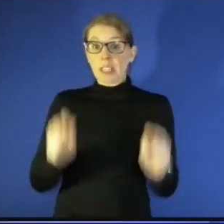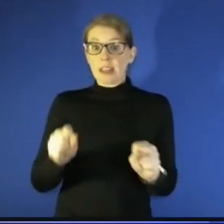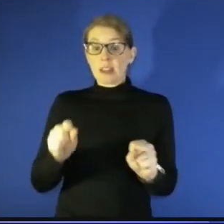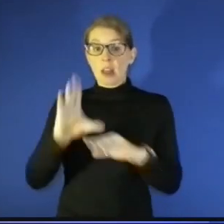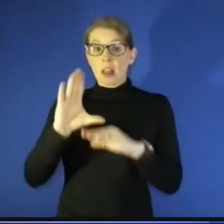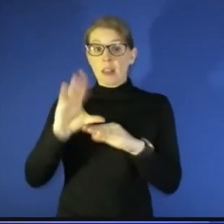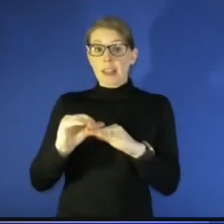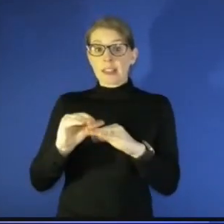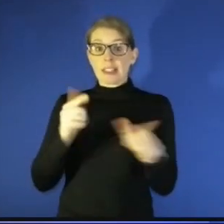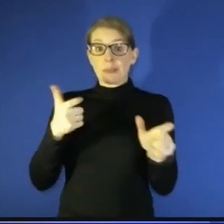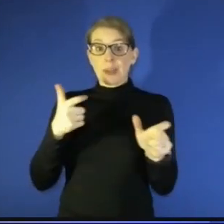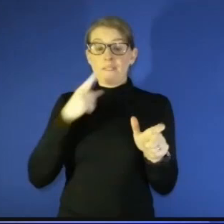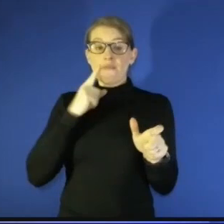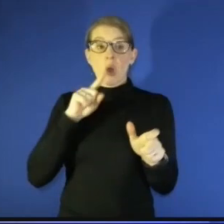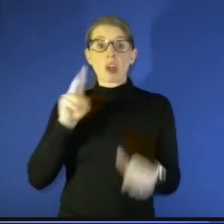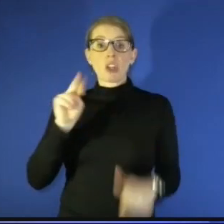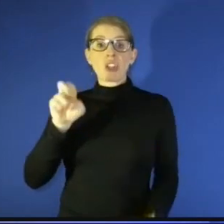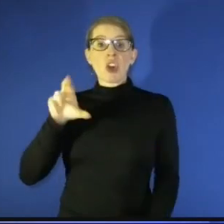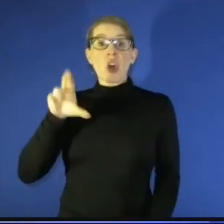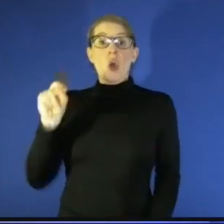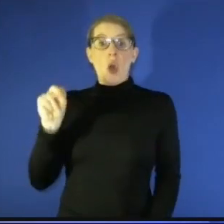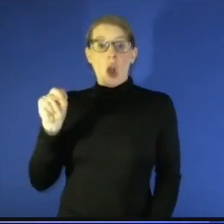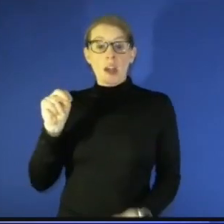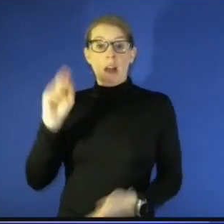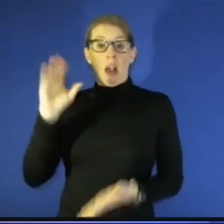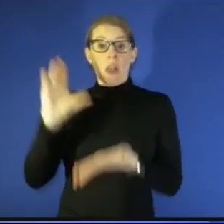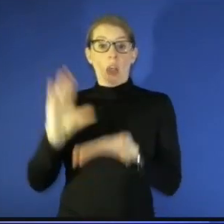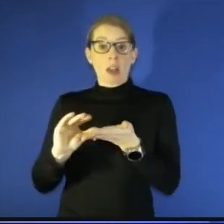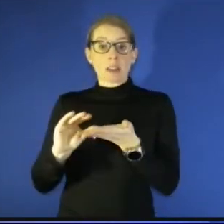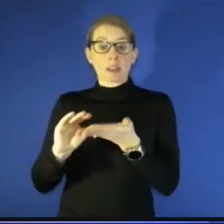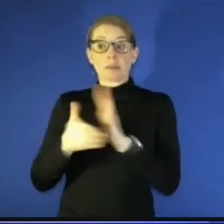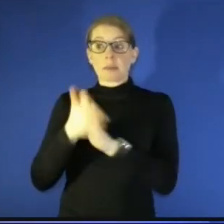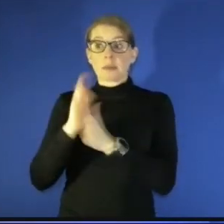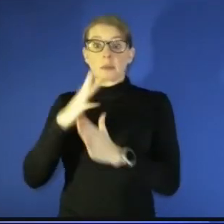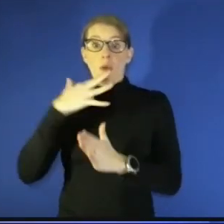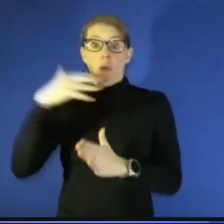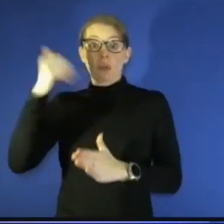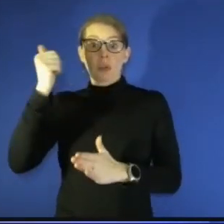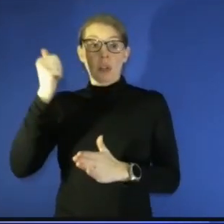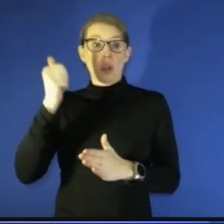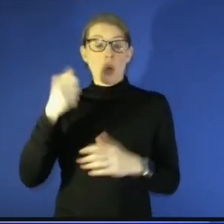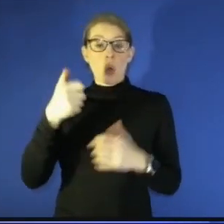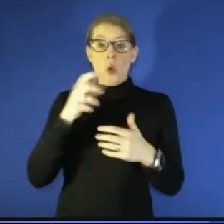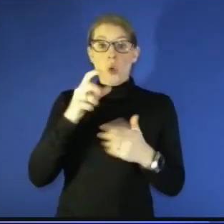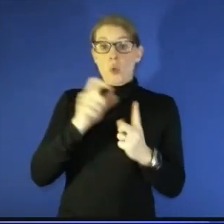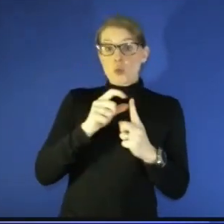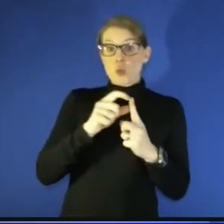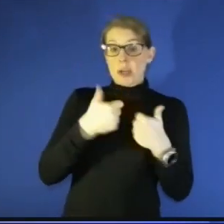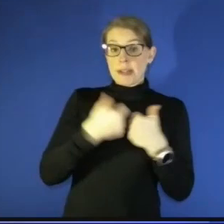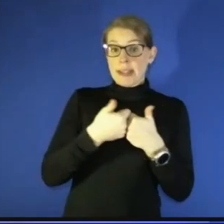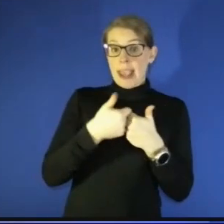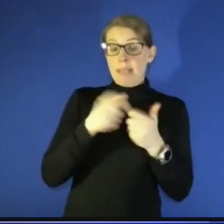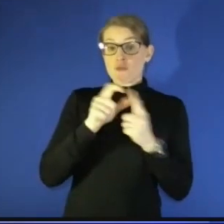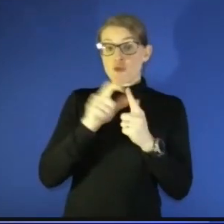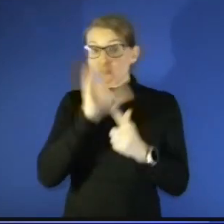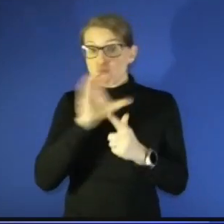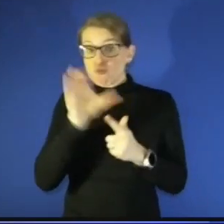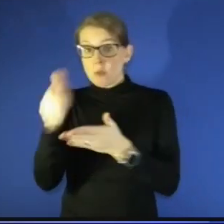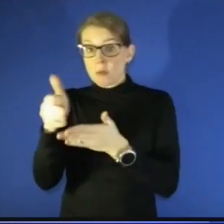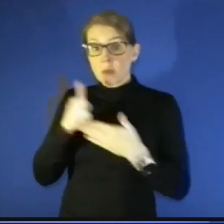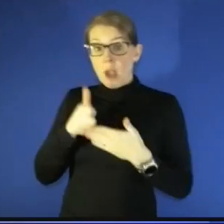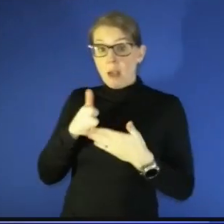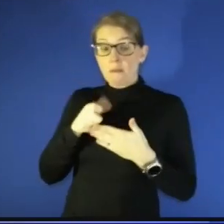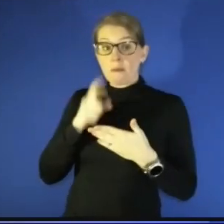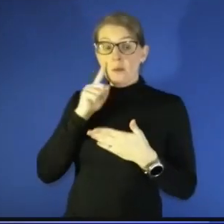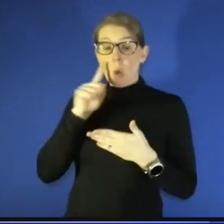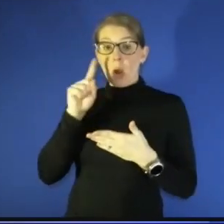loss as you age? And Joellen is asking, are there things like word games, word searches, things that can help slow the loss of brain cells, or is it just